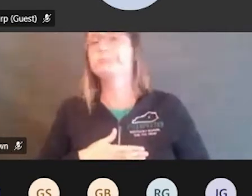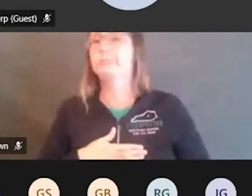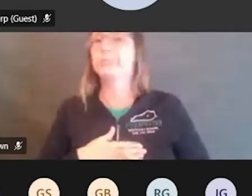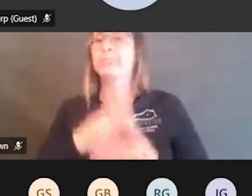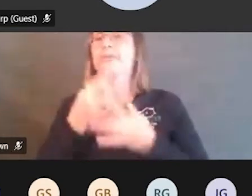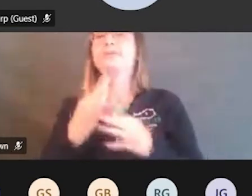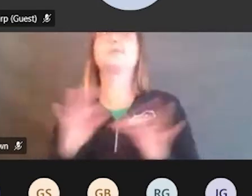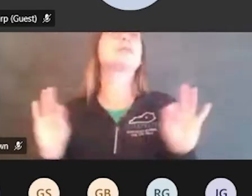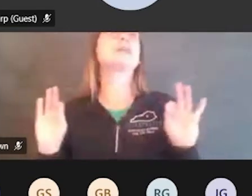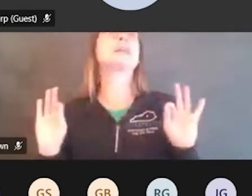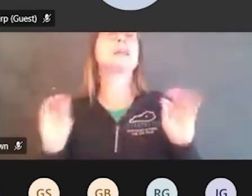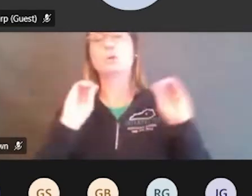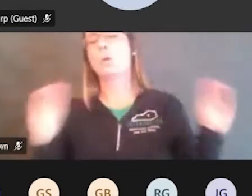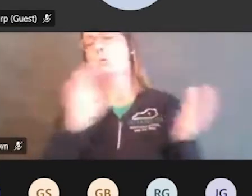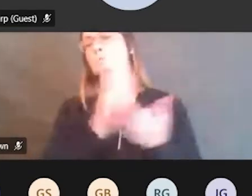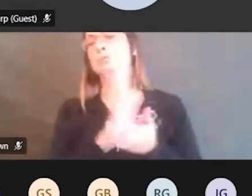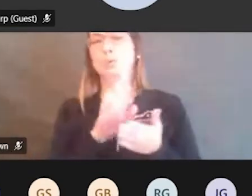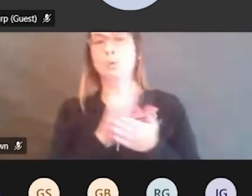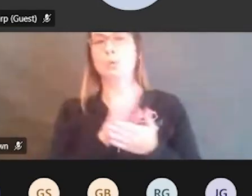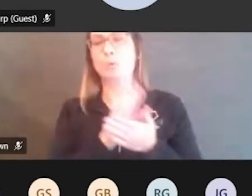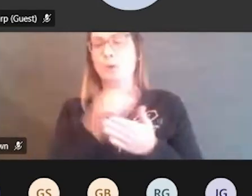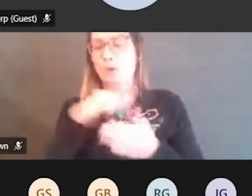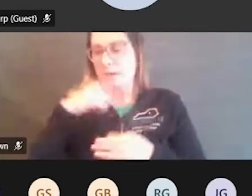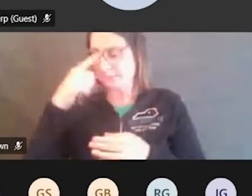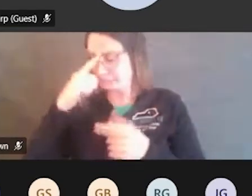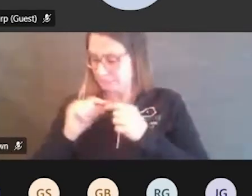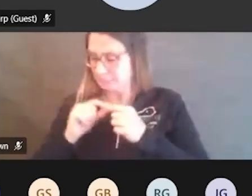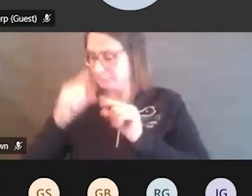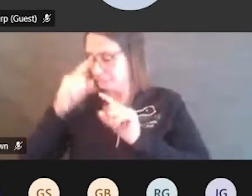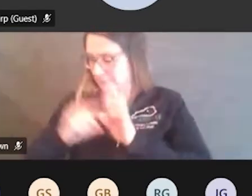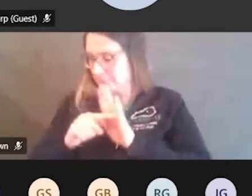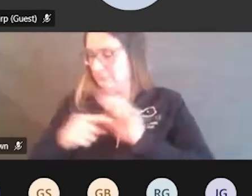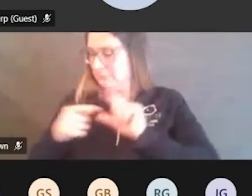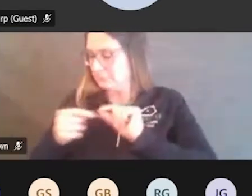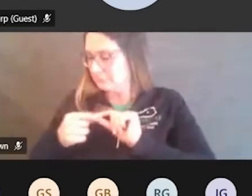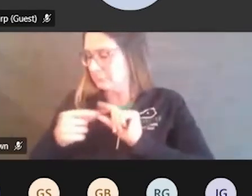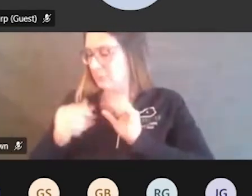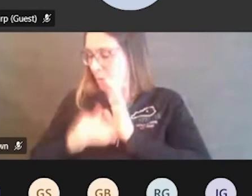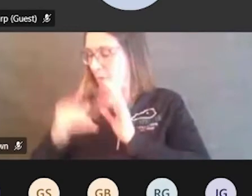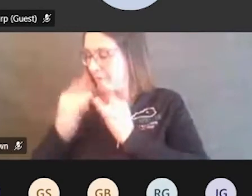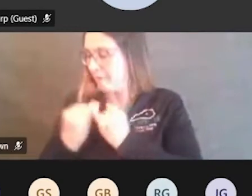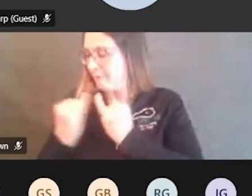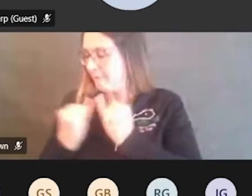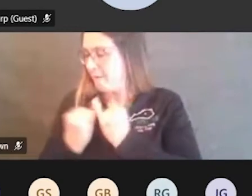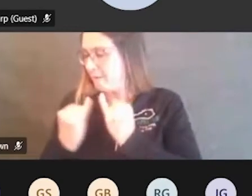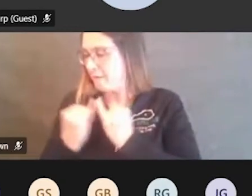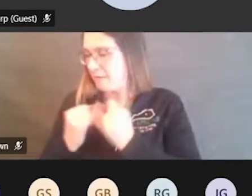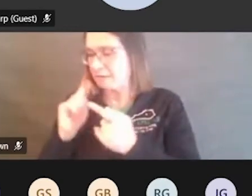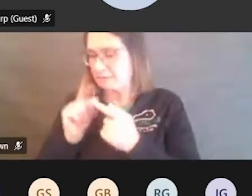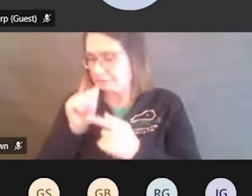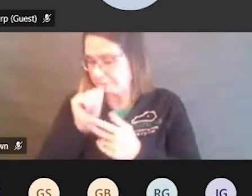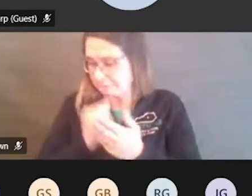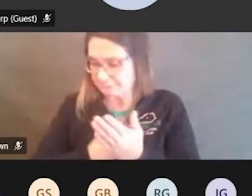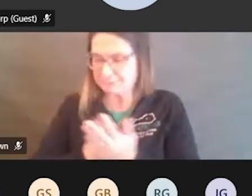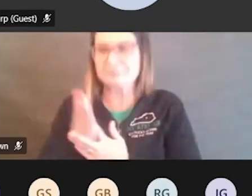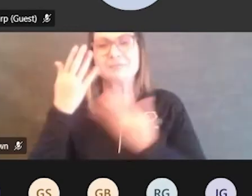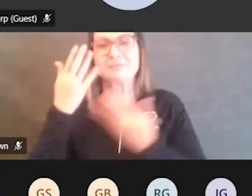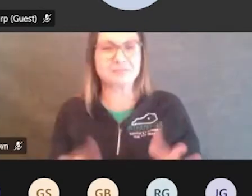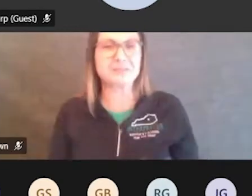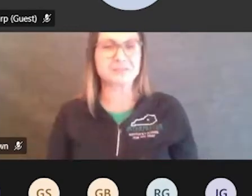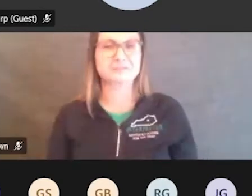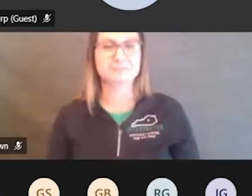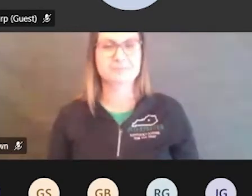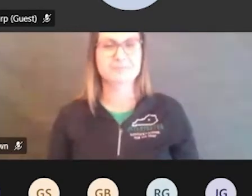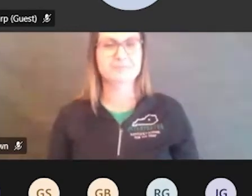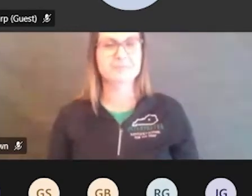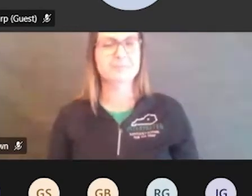not having, that work to do. So I just wanted to share those things with you. Thank you. Absolutely. Awesome. Thank you so much. So yeah, I'm